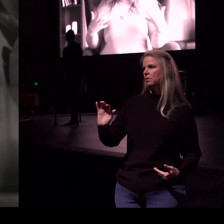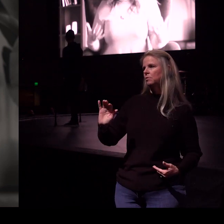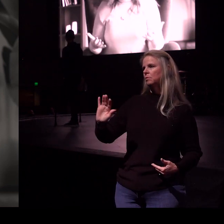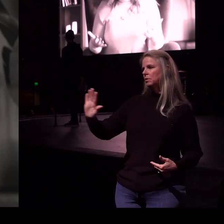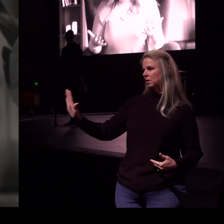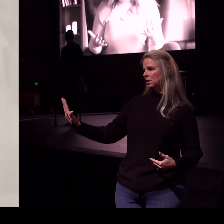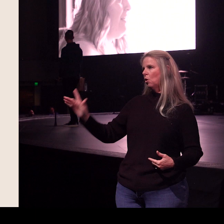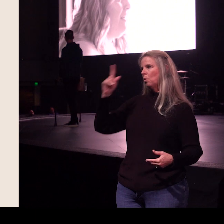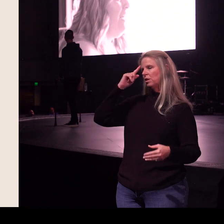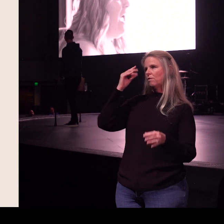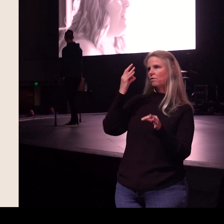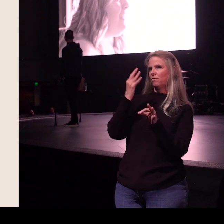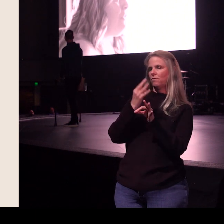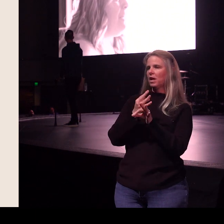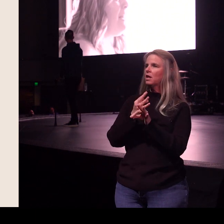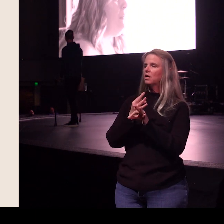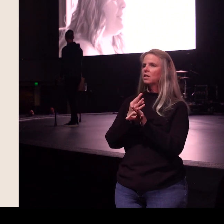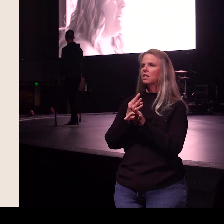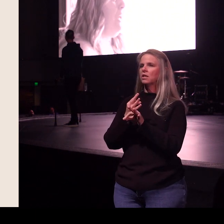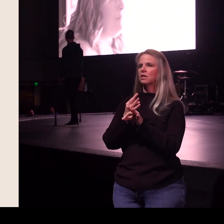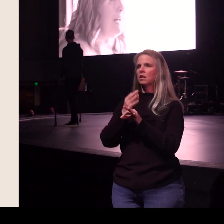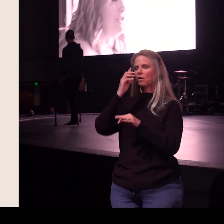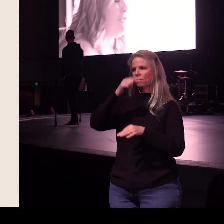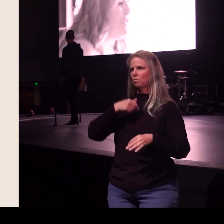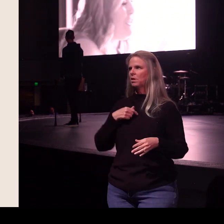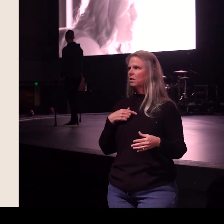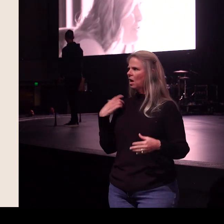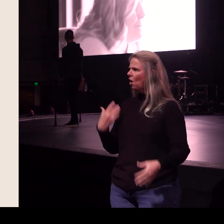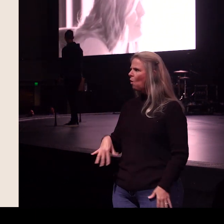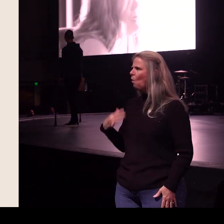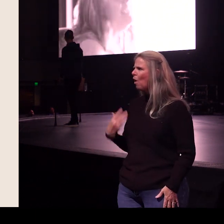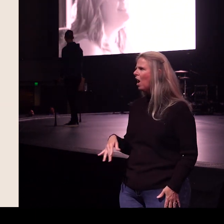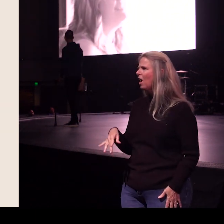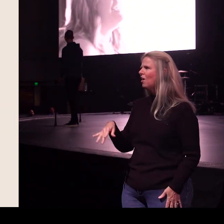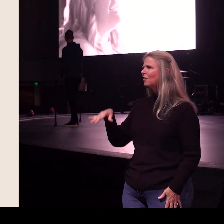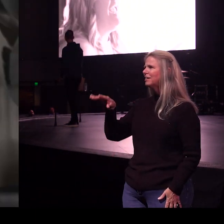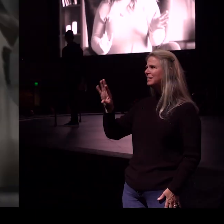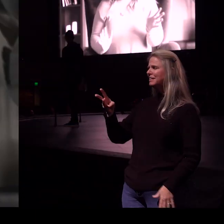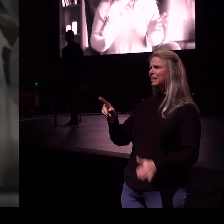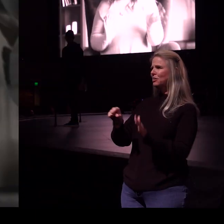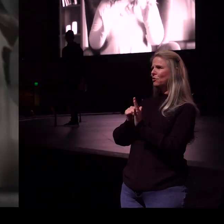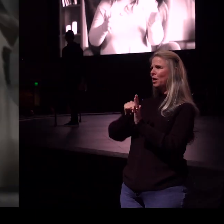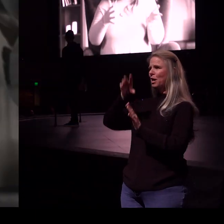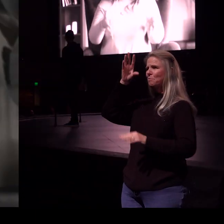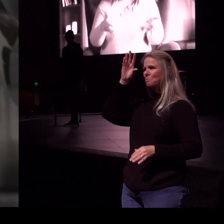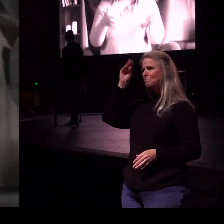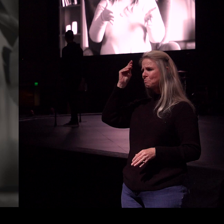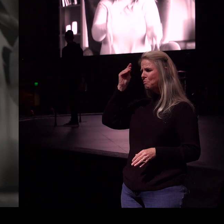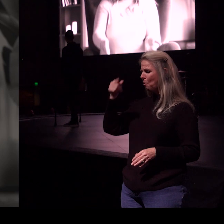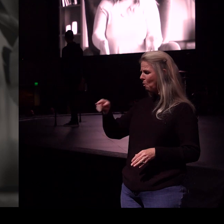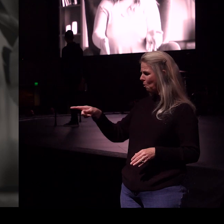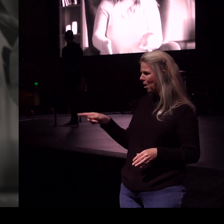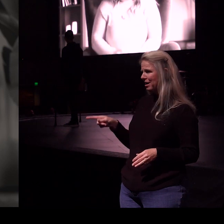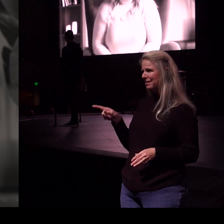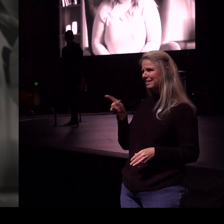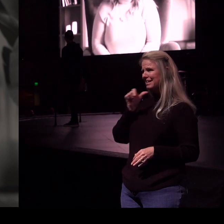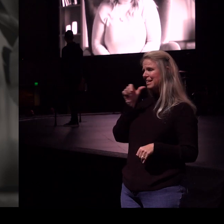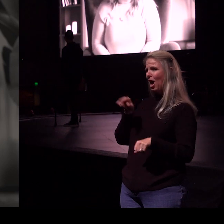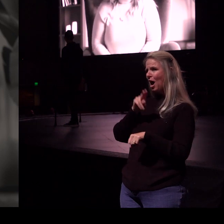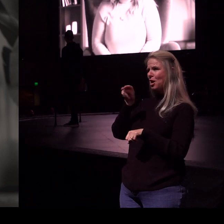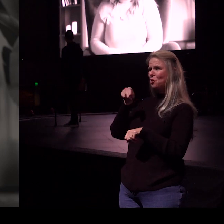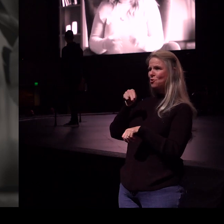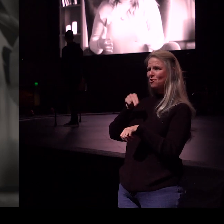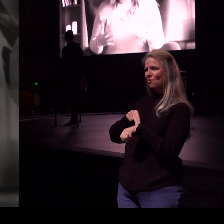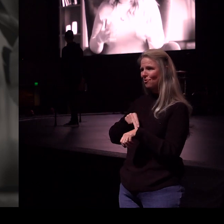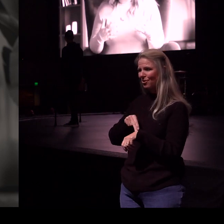was their faith. And like, for me, that was like, oh my gosh, these are sixth grade boys. That's not the norm.